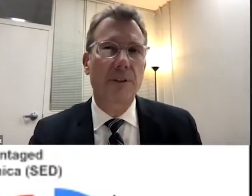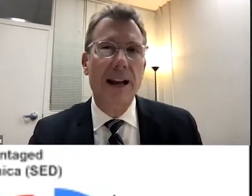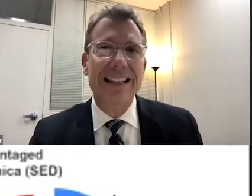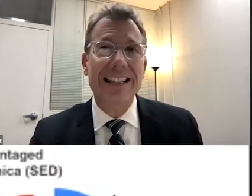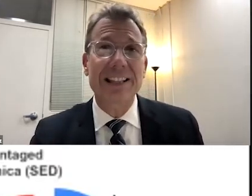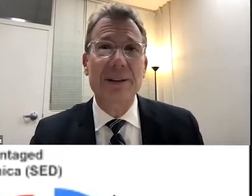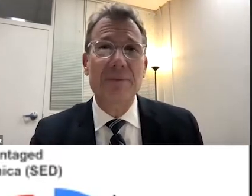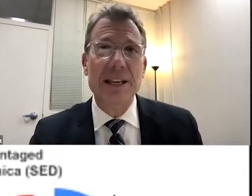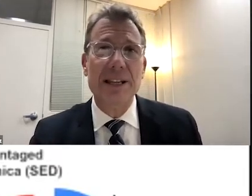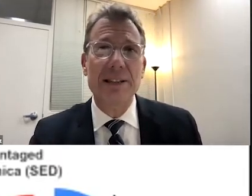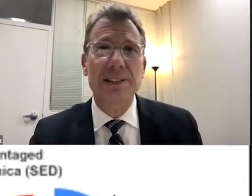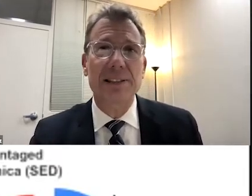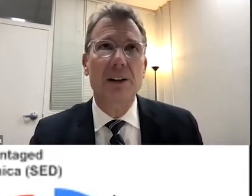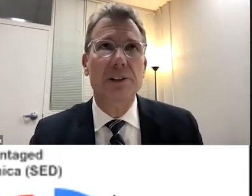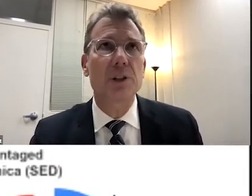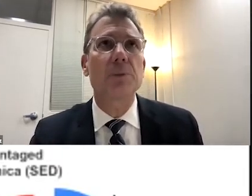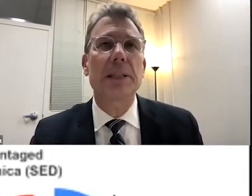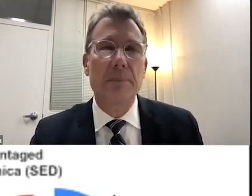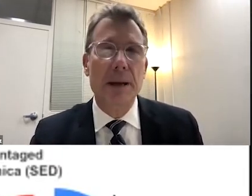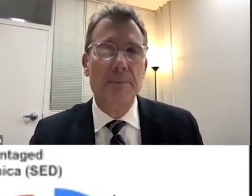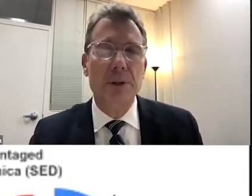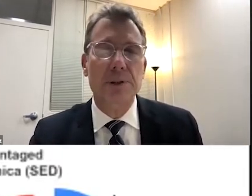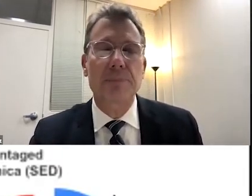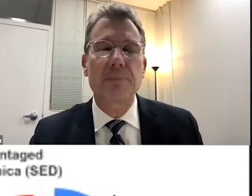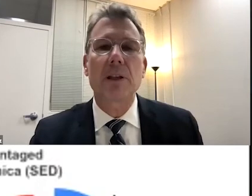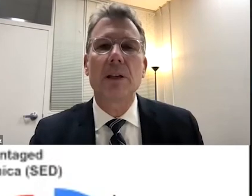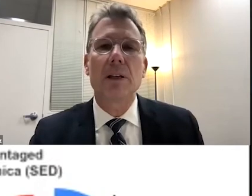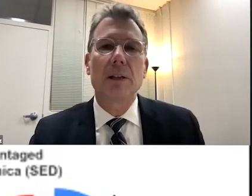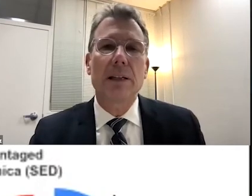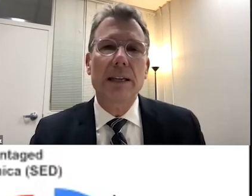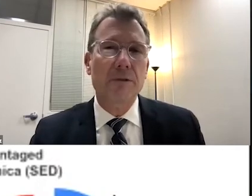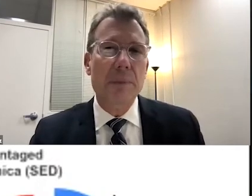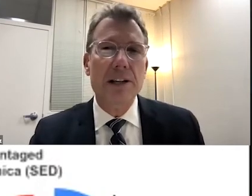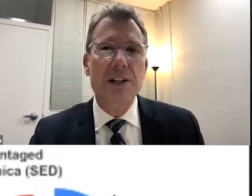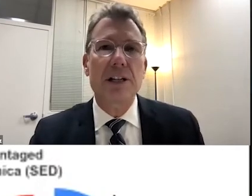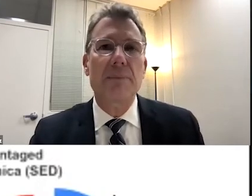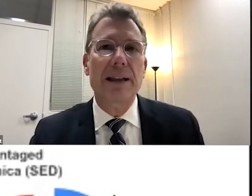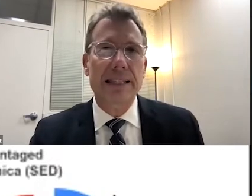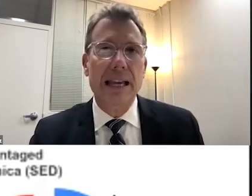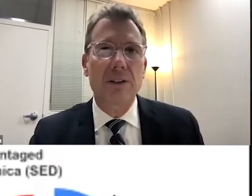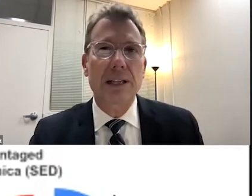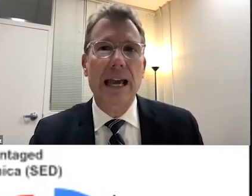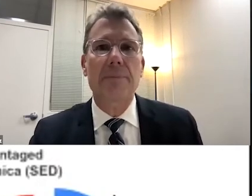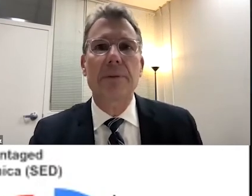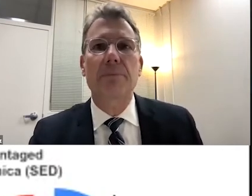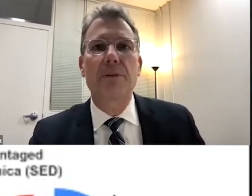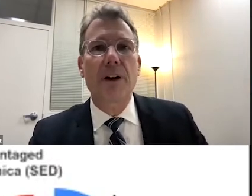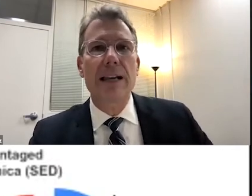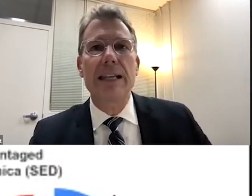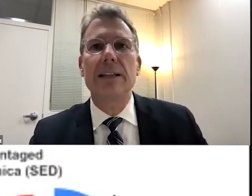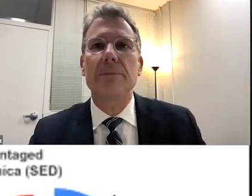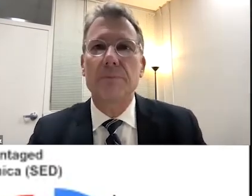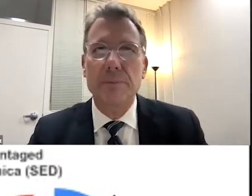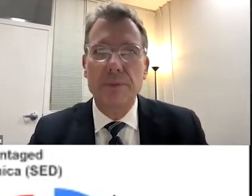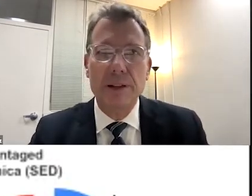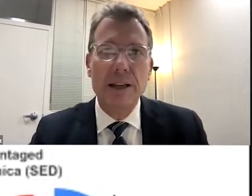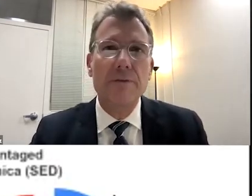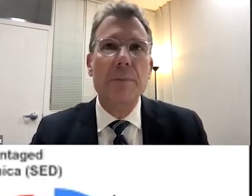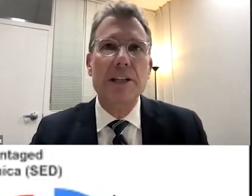of providing the the members information about the LCAP and